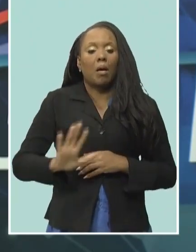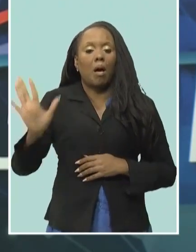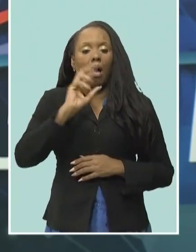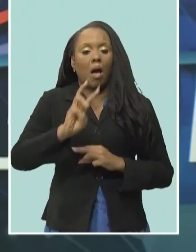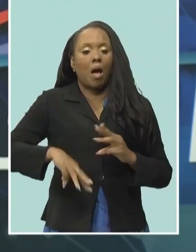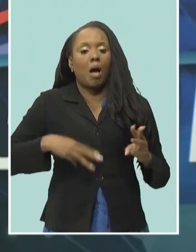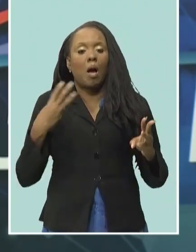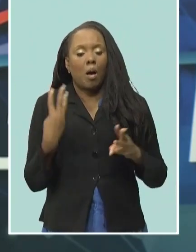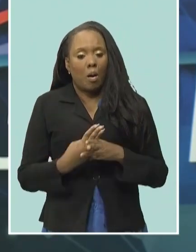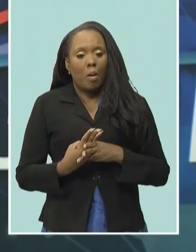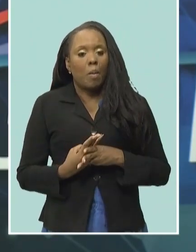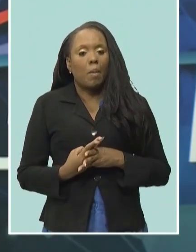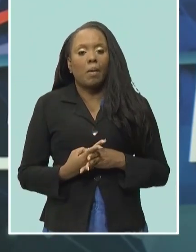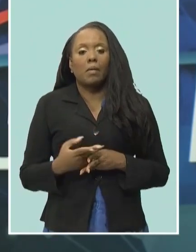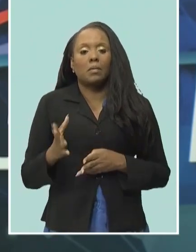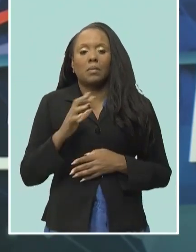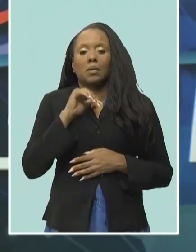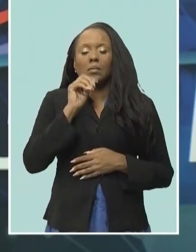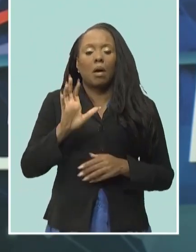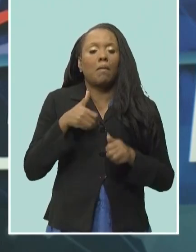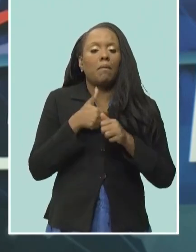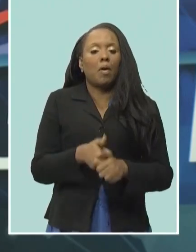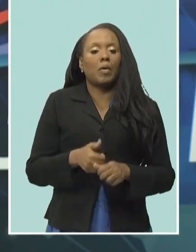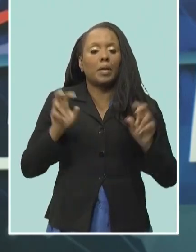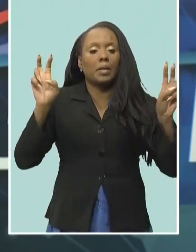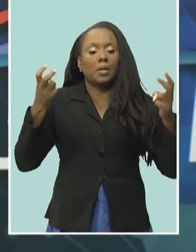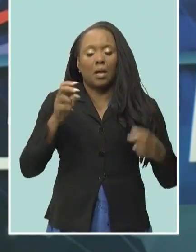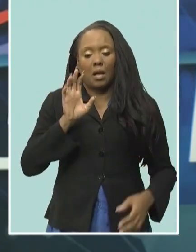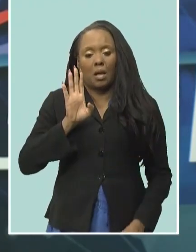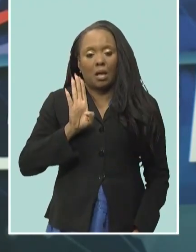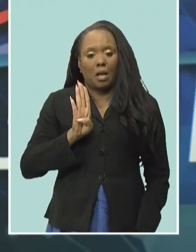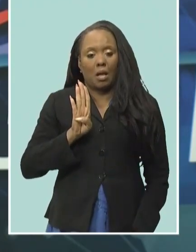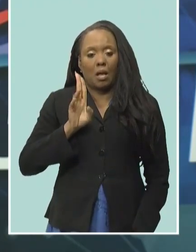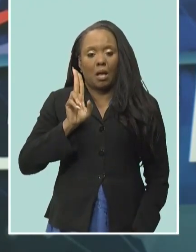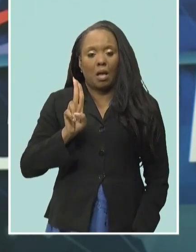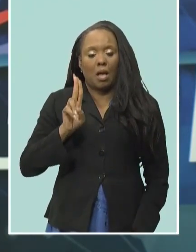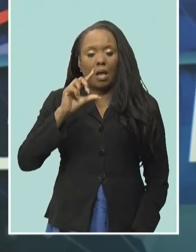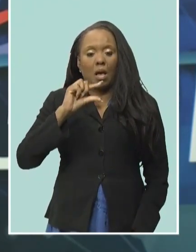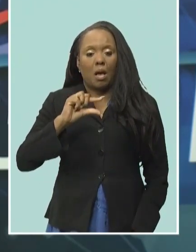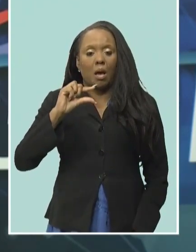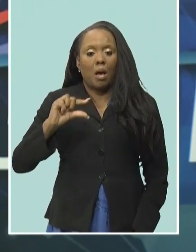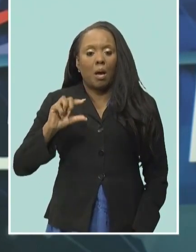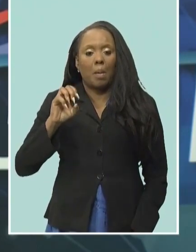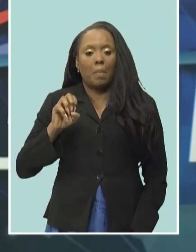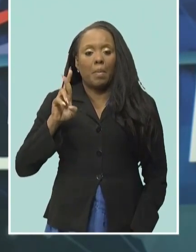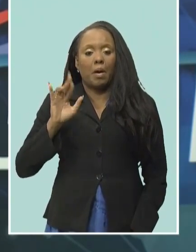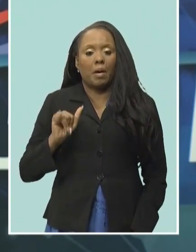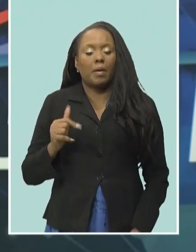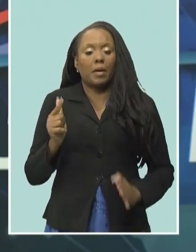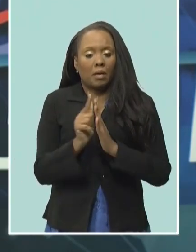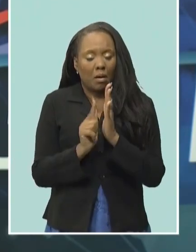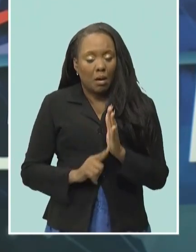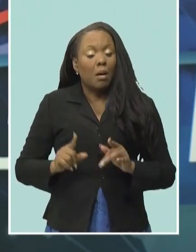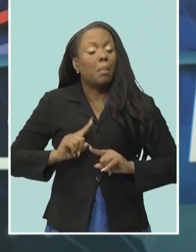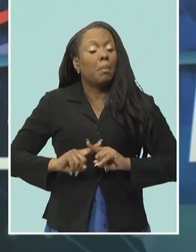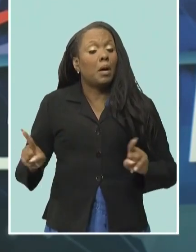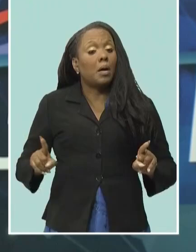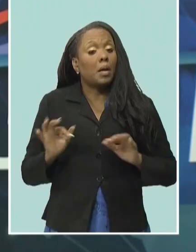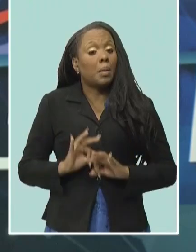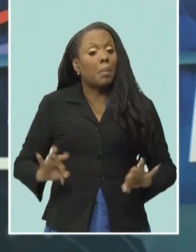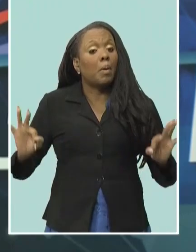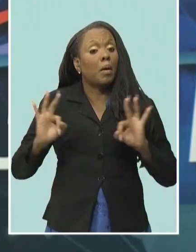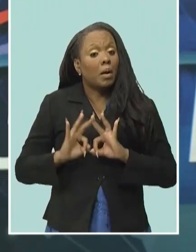for being unconstitutional. However, Mr. Marshall's concern has to do with offences committed against underage